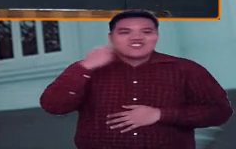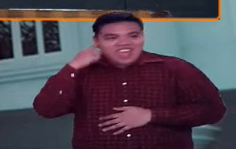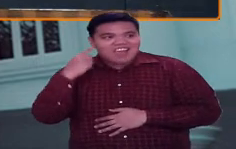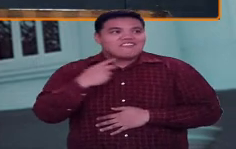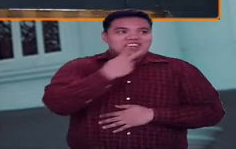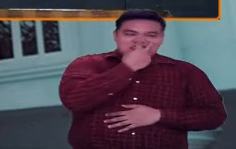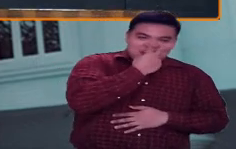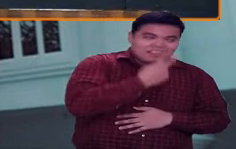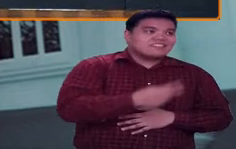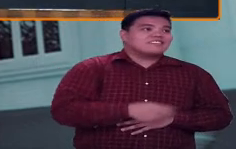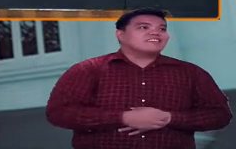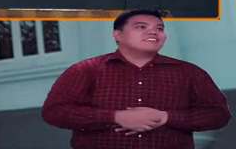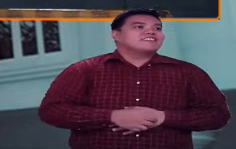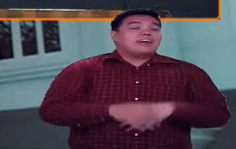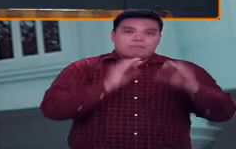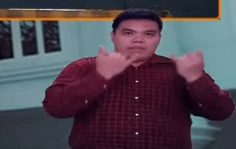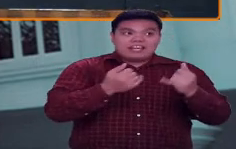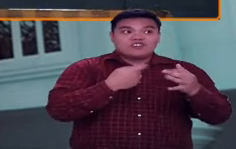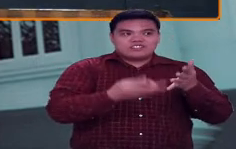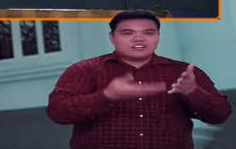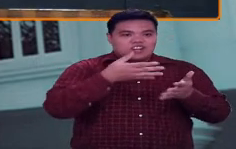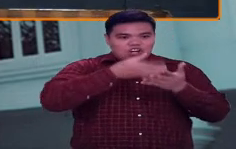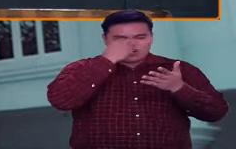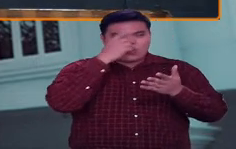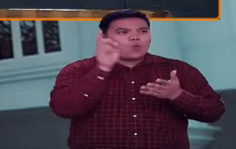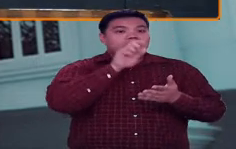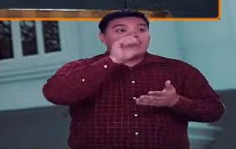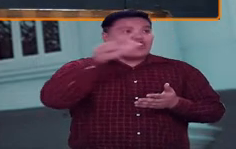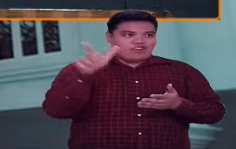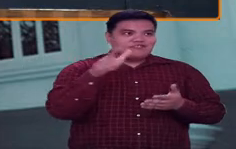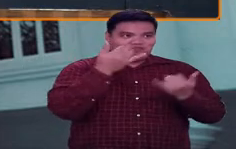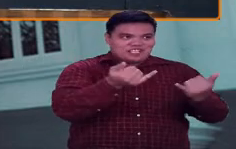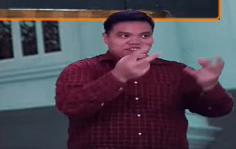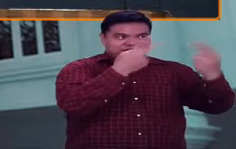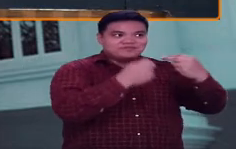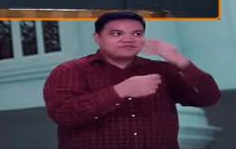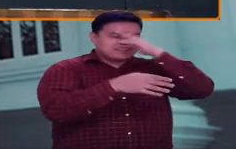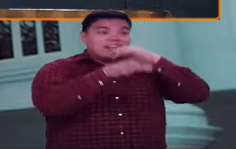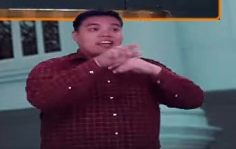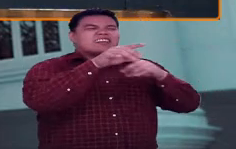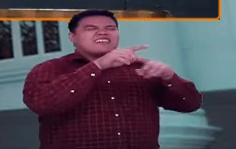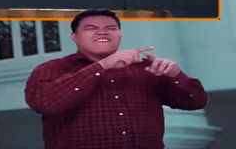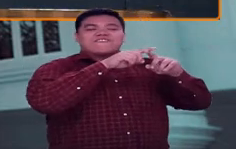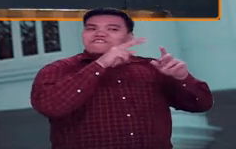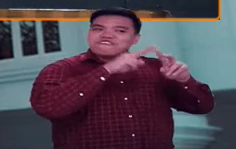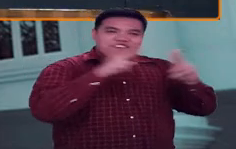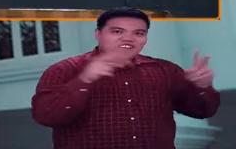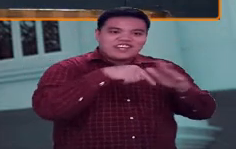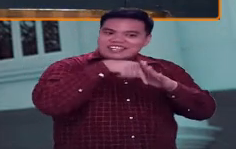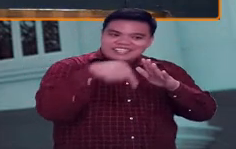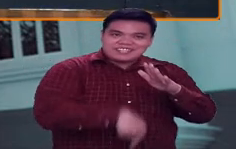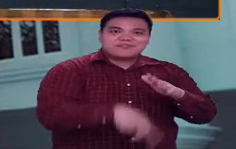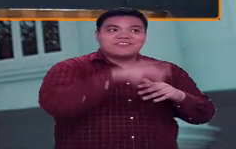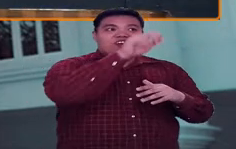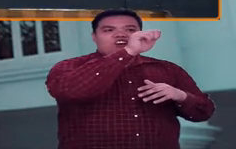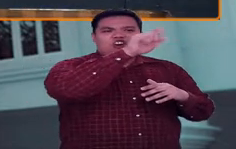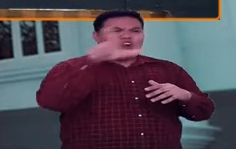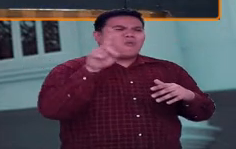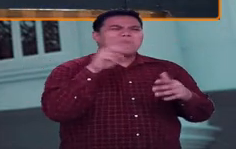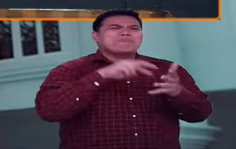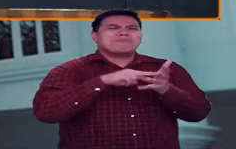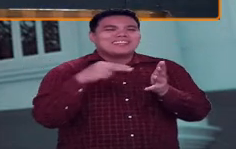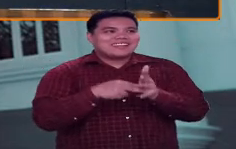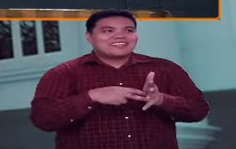I have a good definition for you. Listen very carefully, because this is very deep. Okay, very